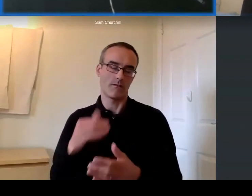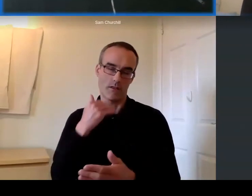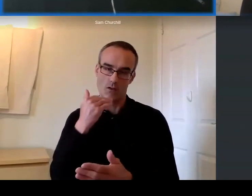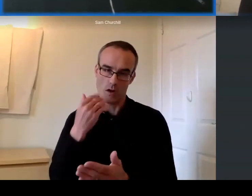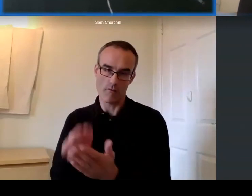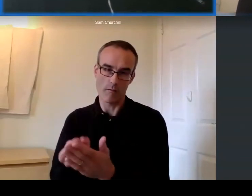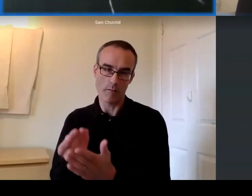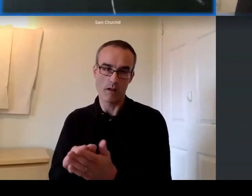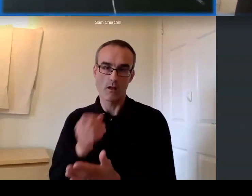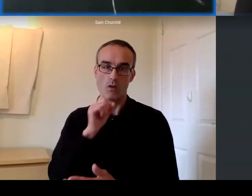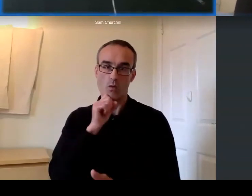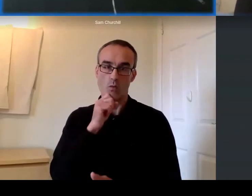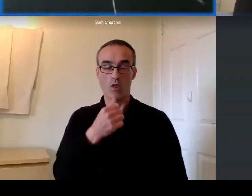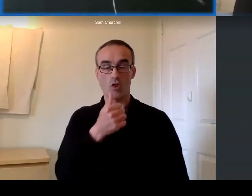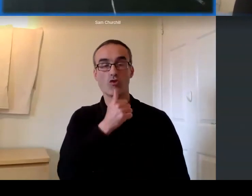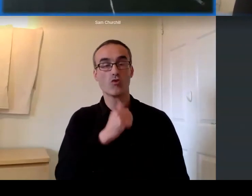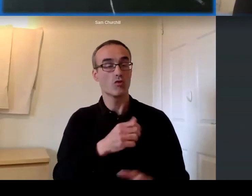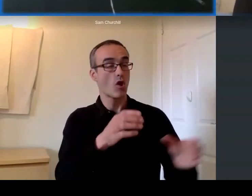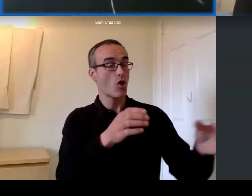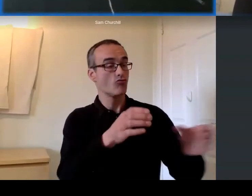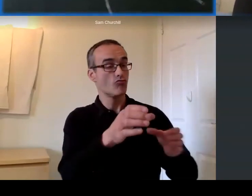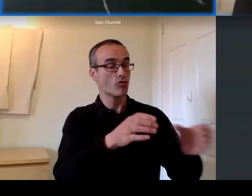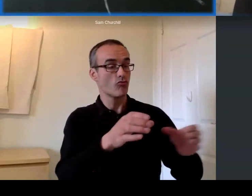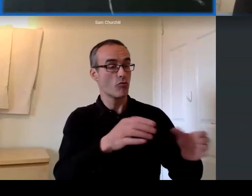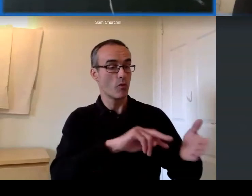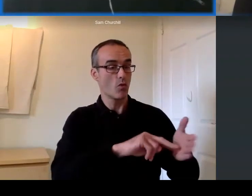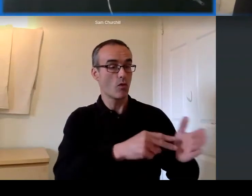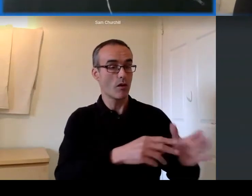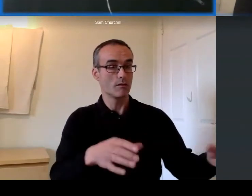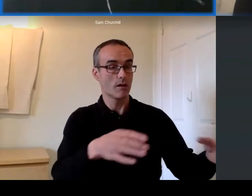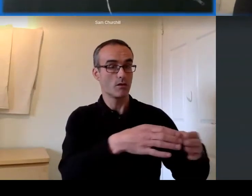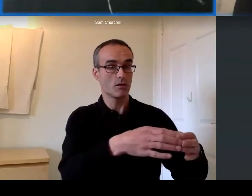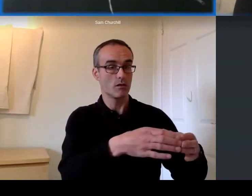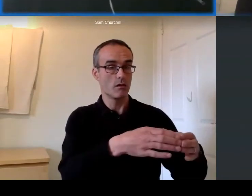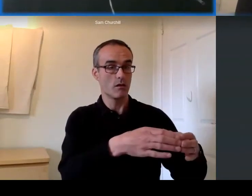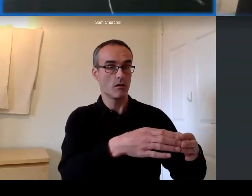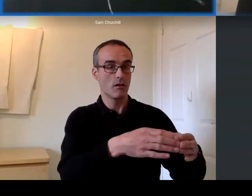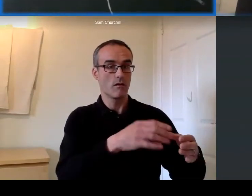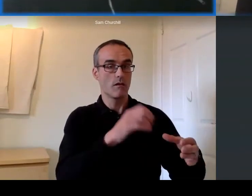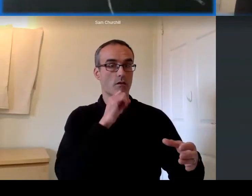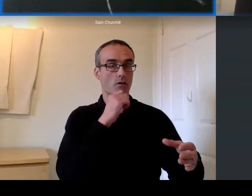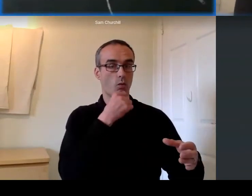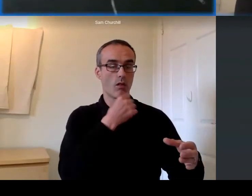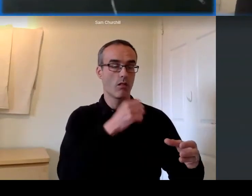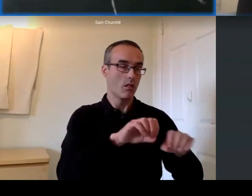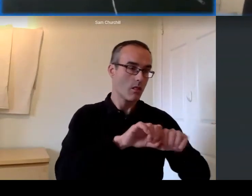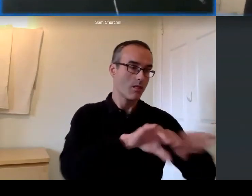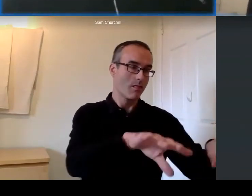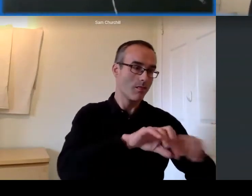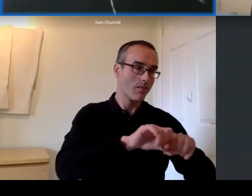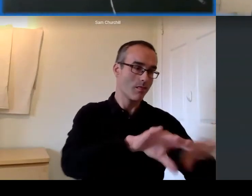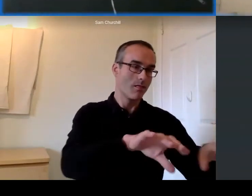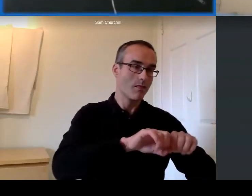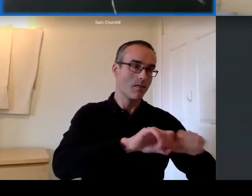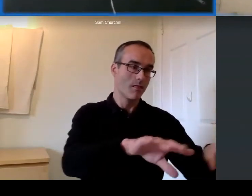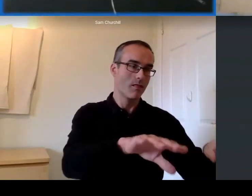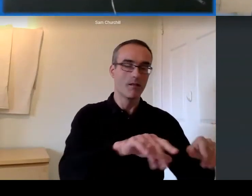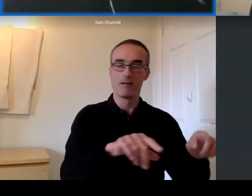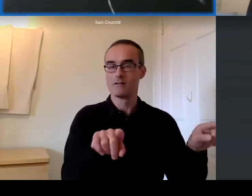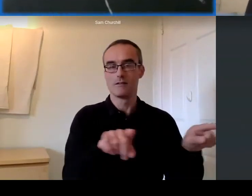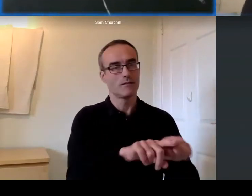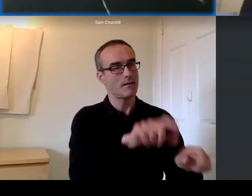then get the information of opportunities out, and it'll go through the same old network. So what you end up is the same churn. So what we're saying